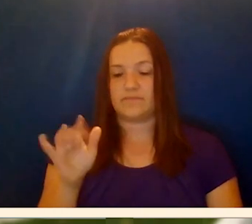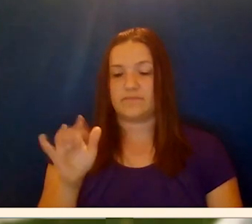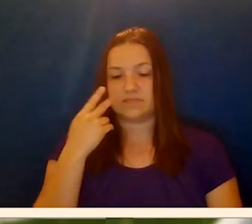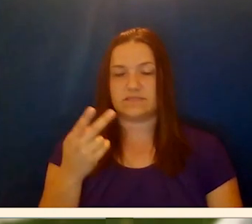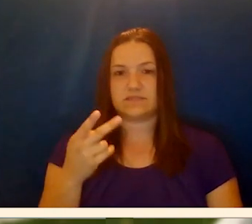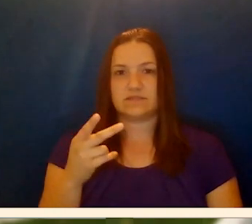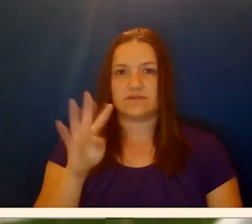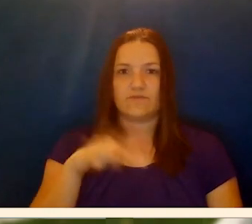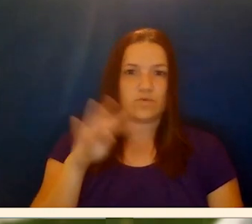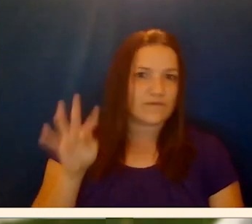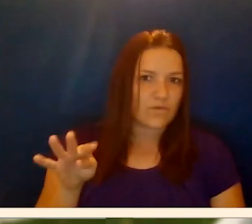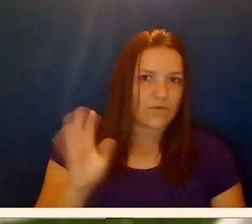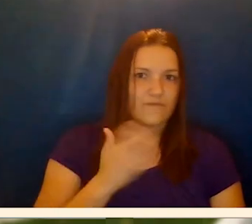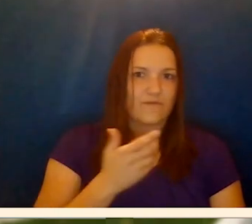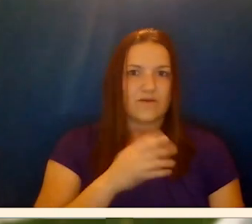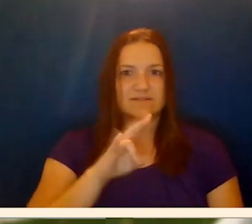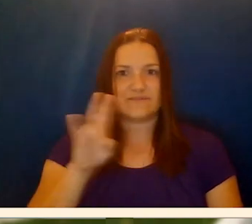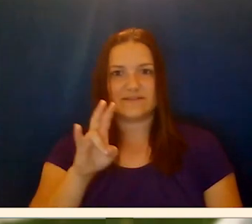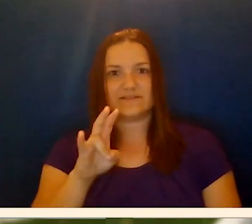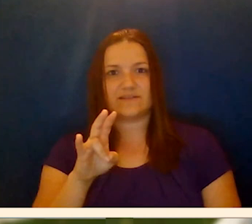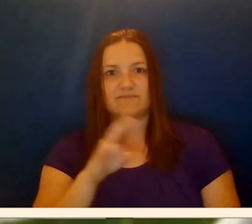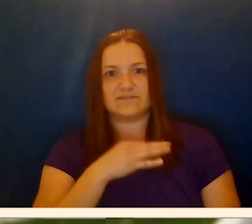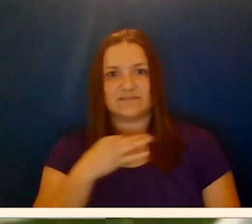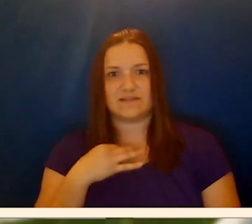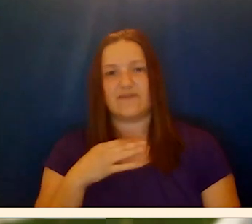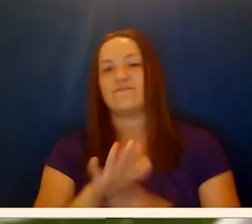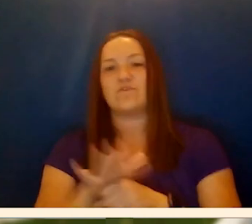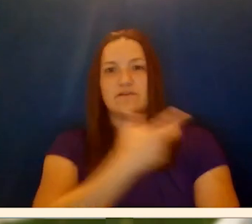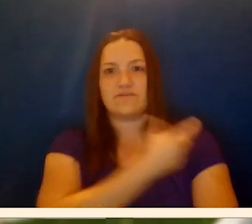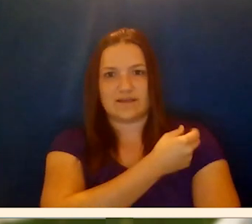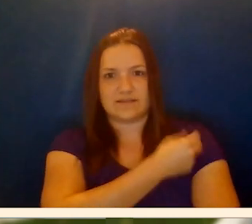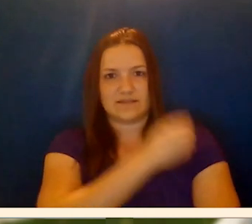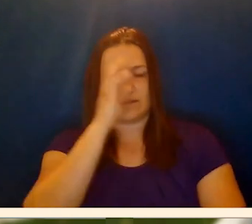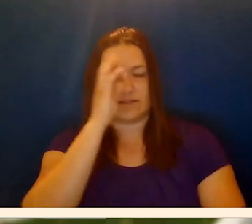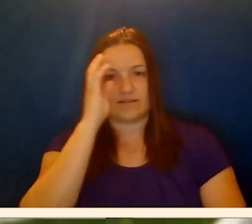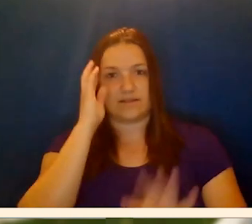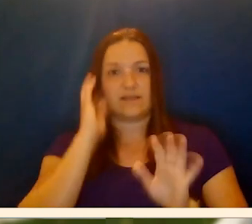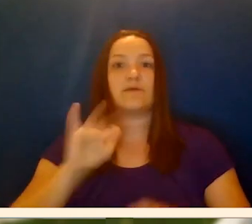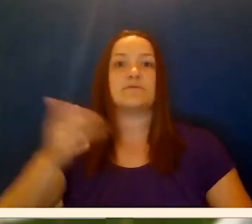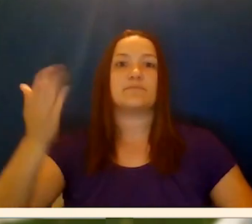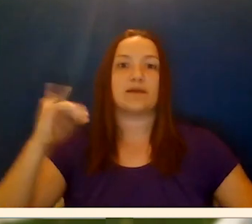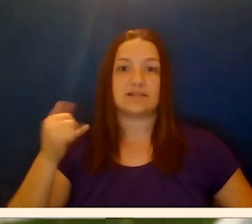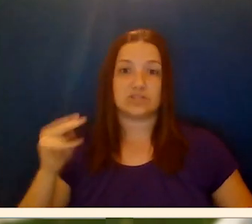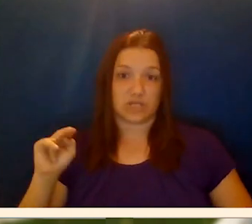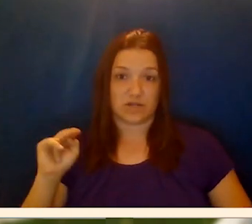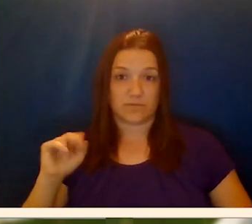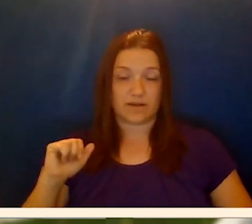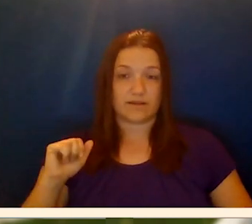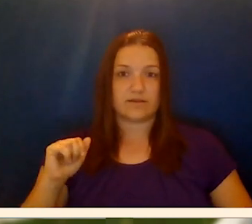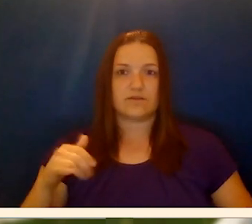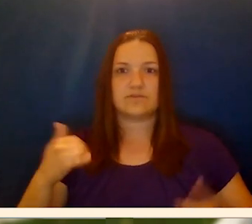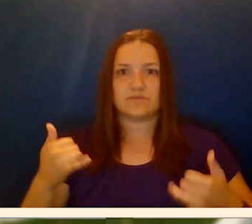seeing 44 of our 77 employees were fully vaccinated, but that was back in January. And so now